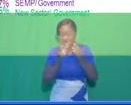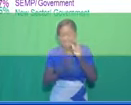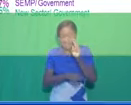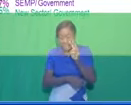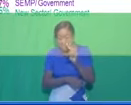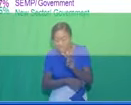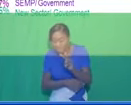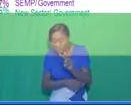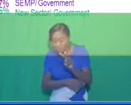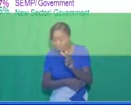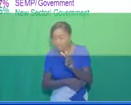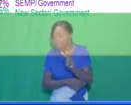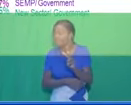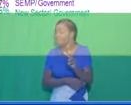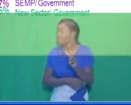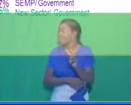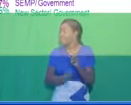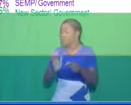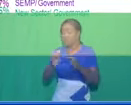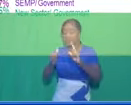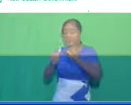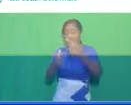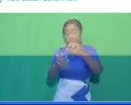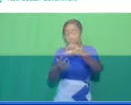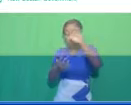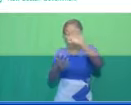the graph with